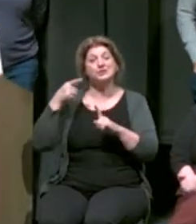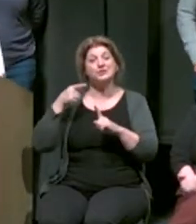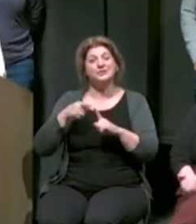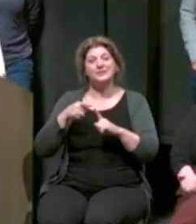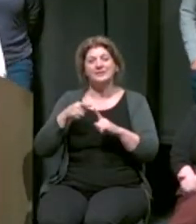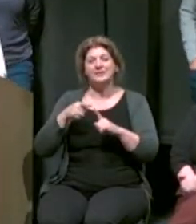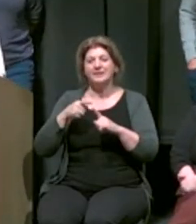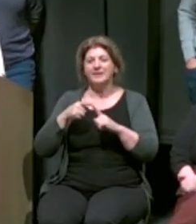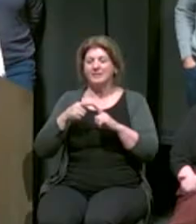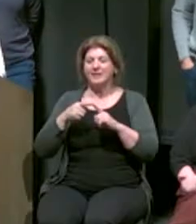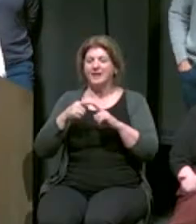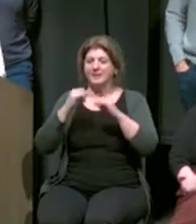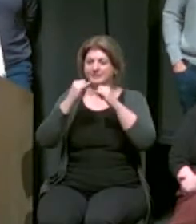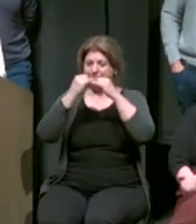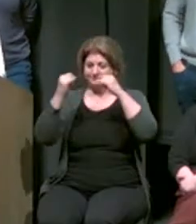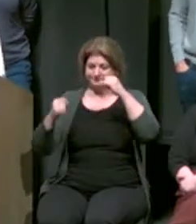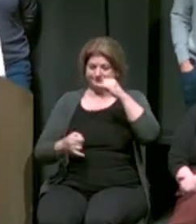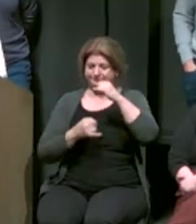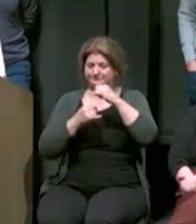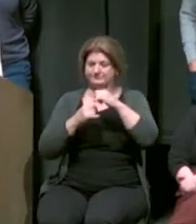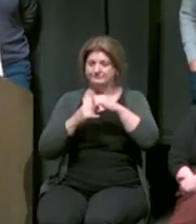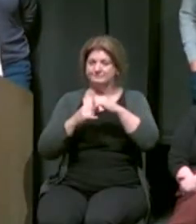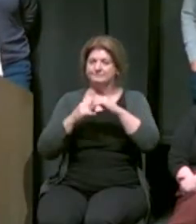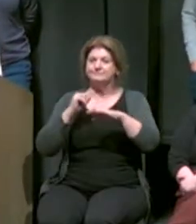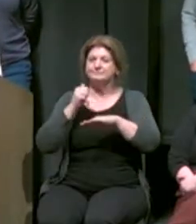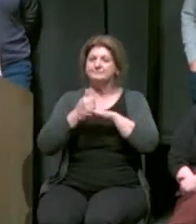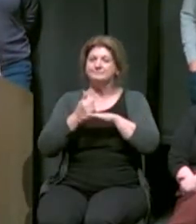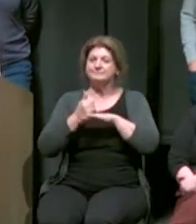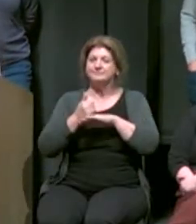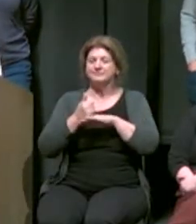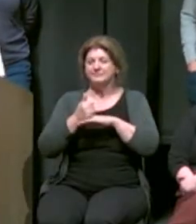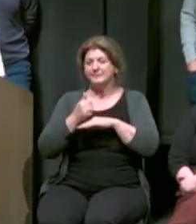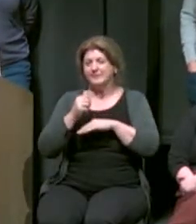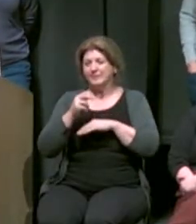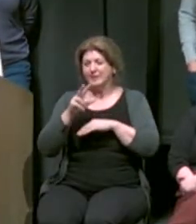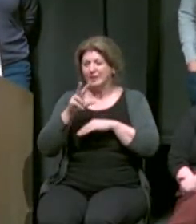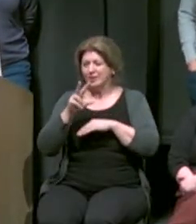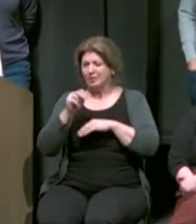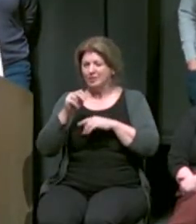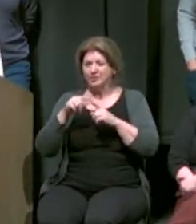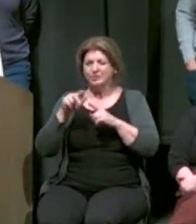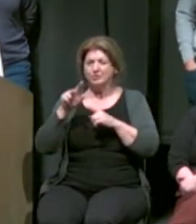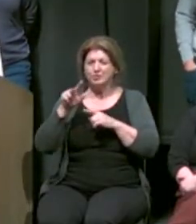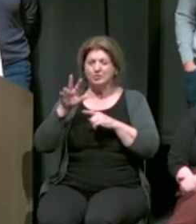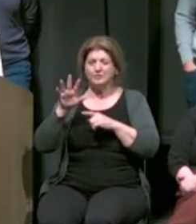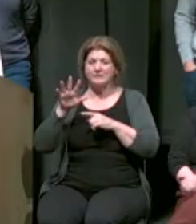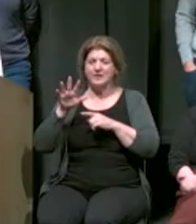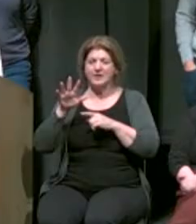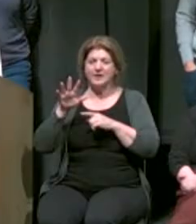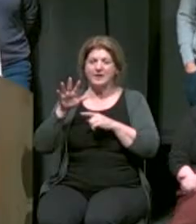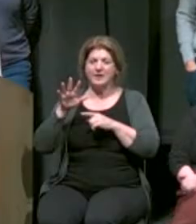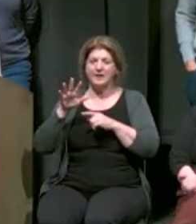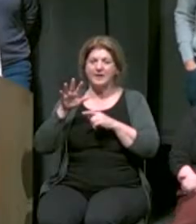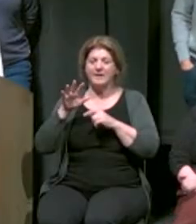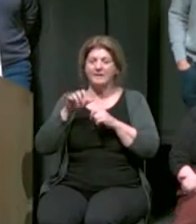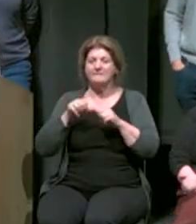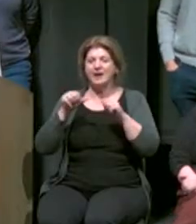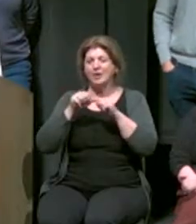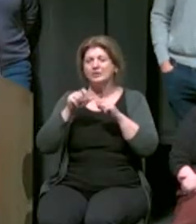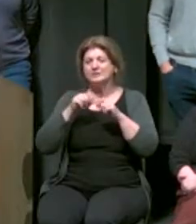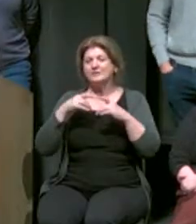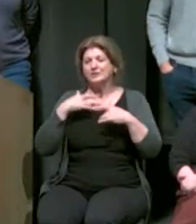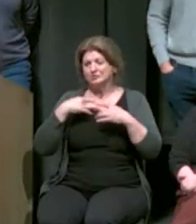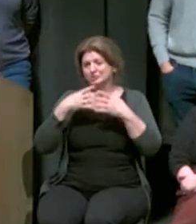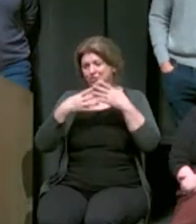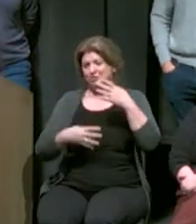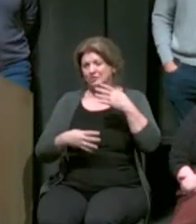was a designation that was given to 30 or so, 35, I think, of areas of concerns throughout the